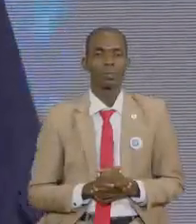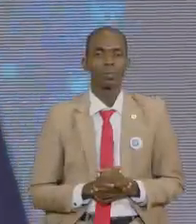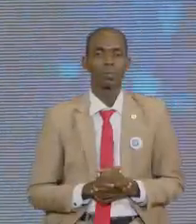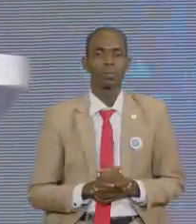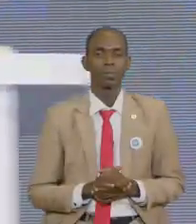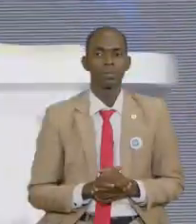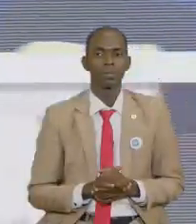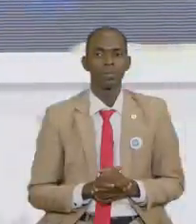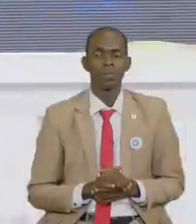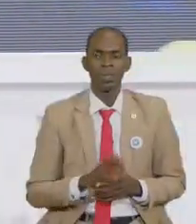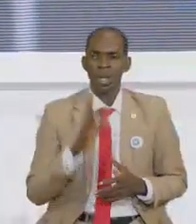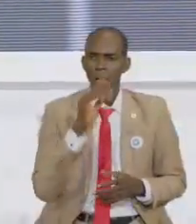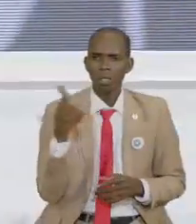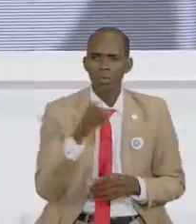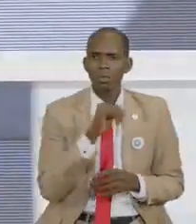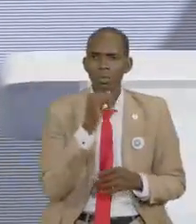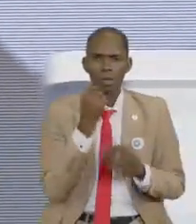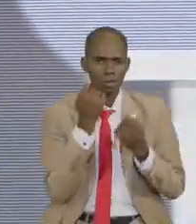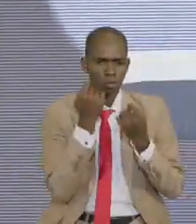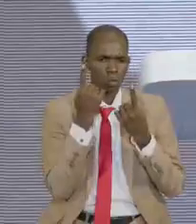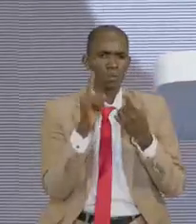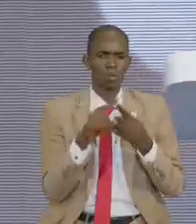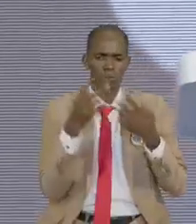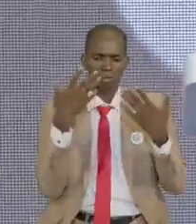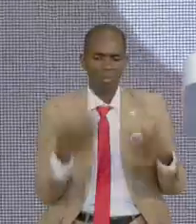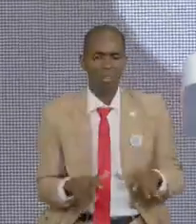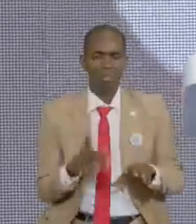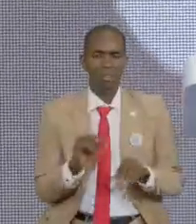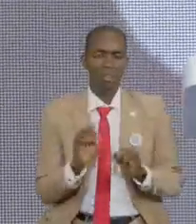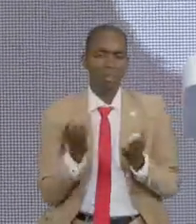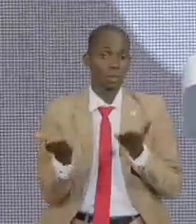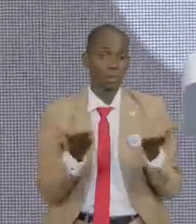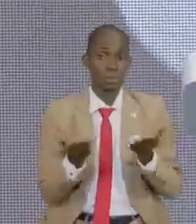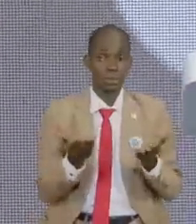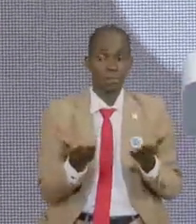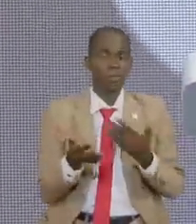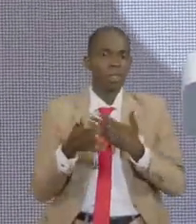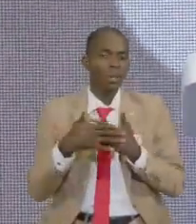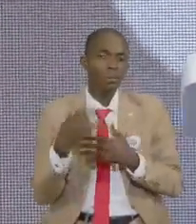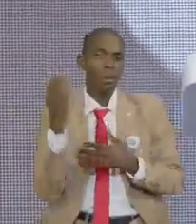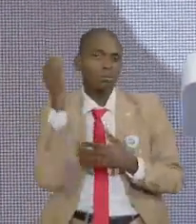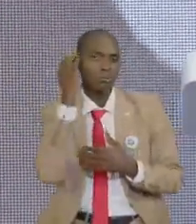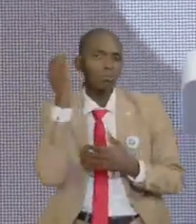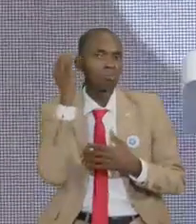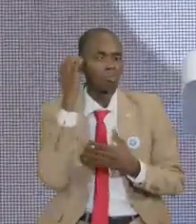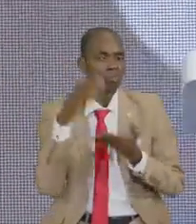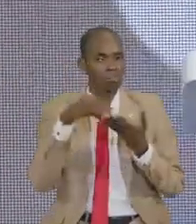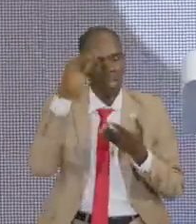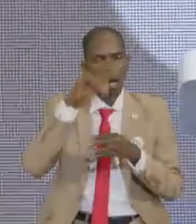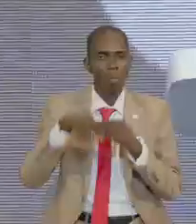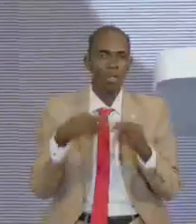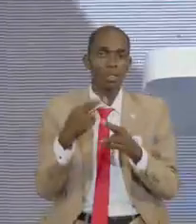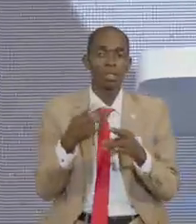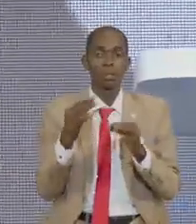Are you not surprised we finished this service? And after hearing about the name of Jesus,